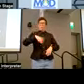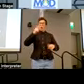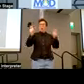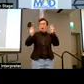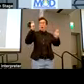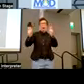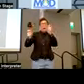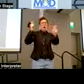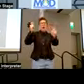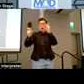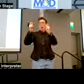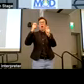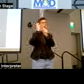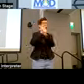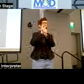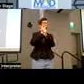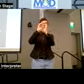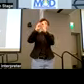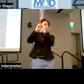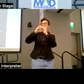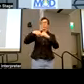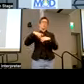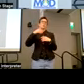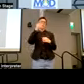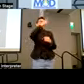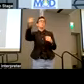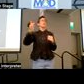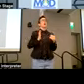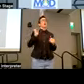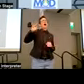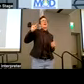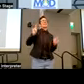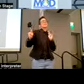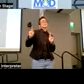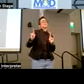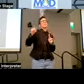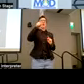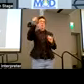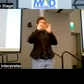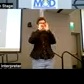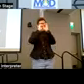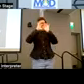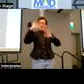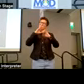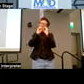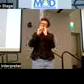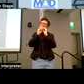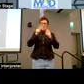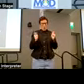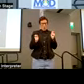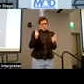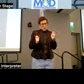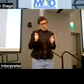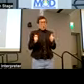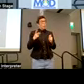to get, you know, the hardcore it people that are stuck in the way they want to do it. Oh, that's not a reason we can't do that. It was one standard. That's it. So we adjusted and we made